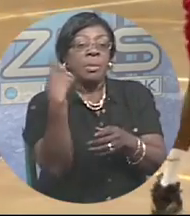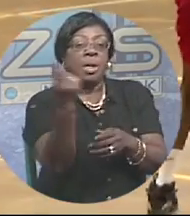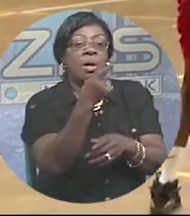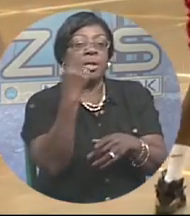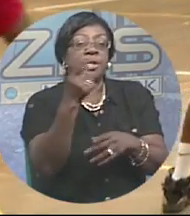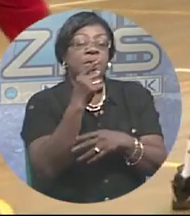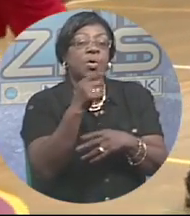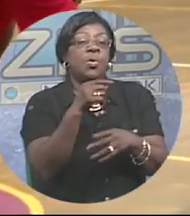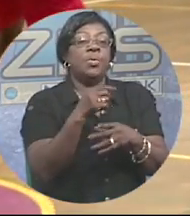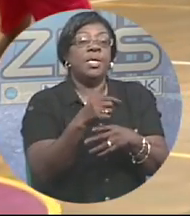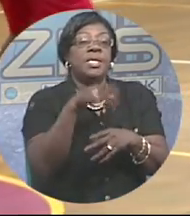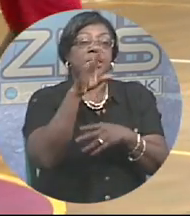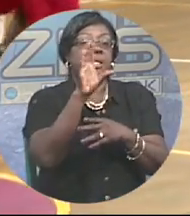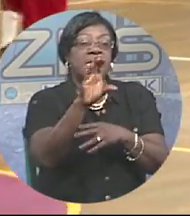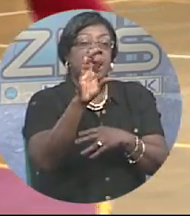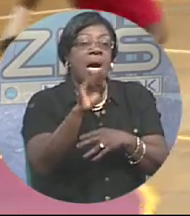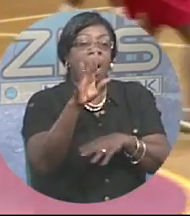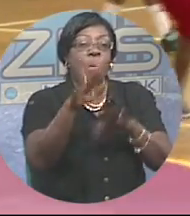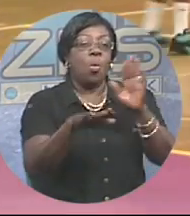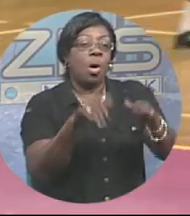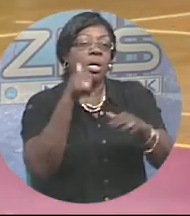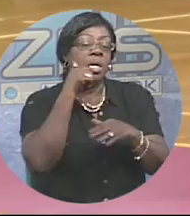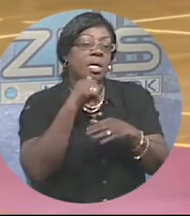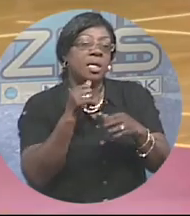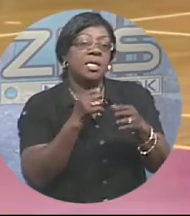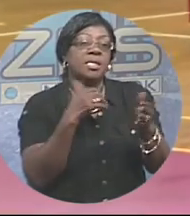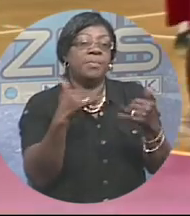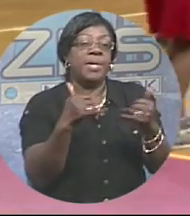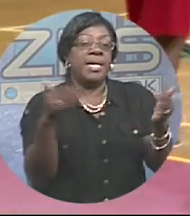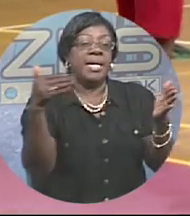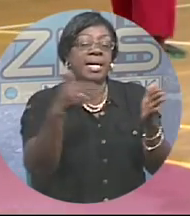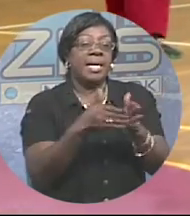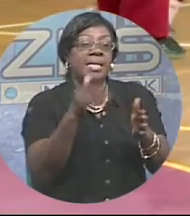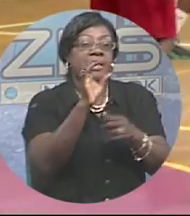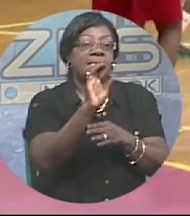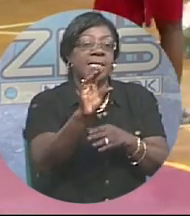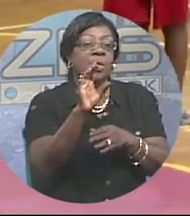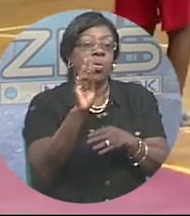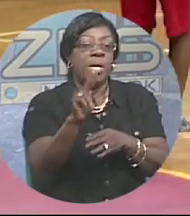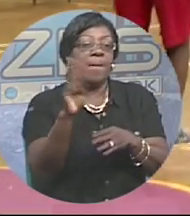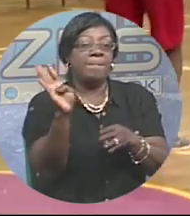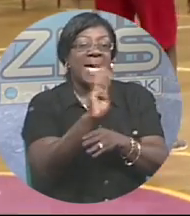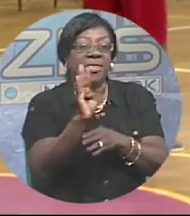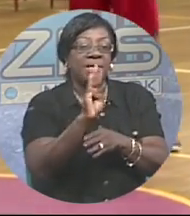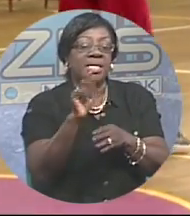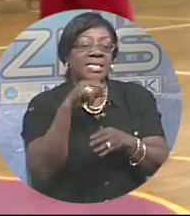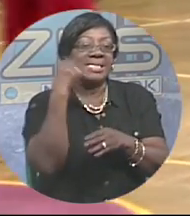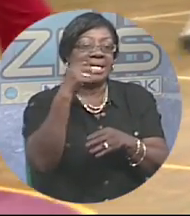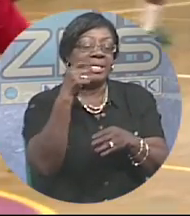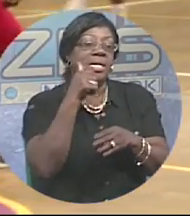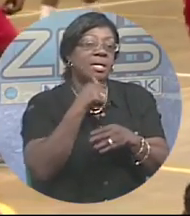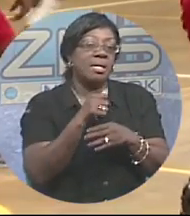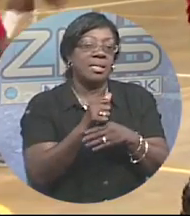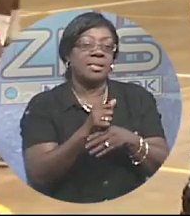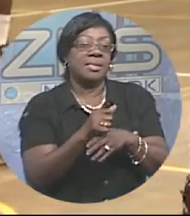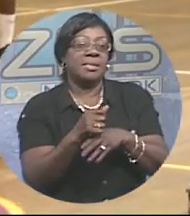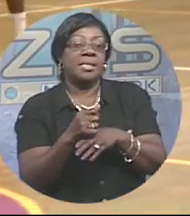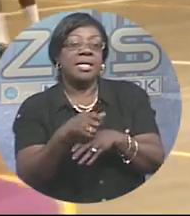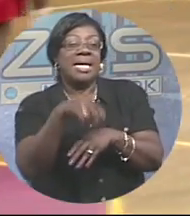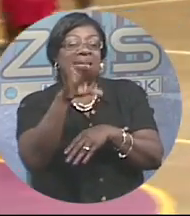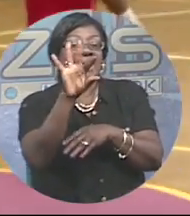semifinal action, C.R. Walker senior girls got past C.V. Bethel senior girls. The final score was 19-17,